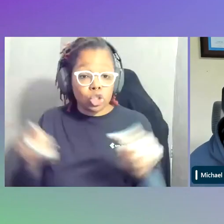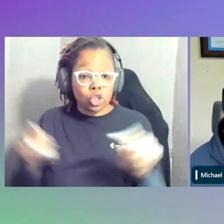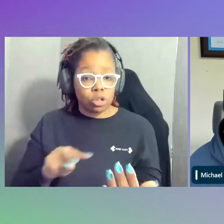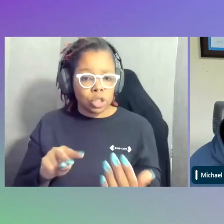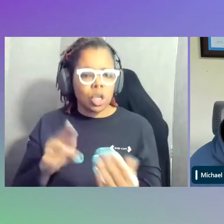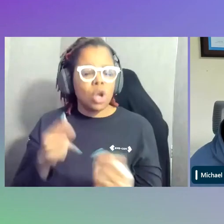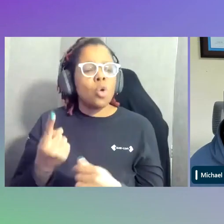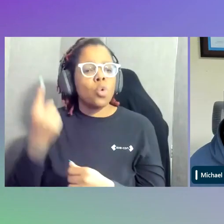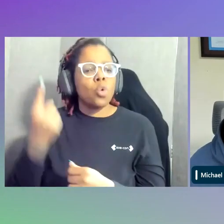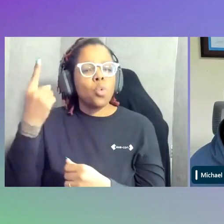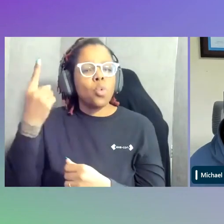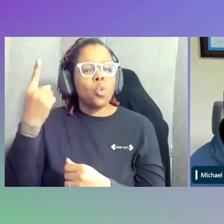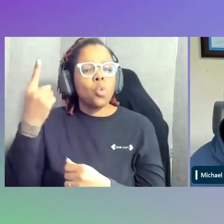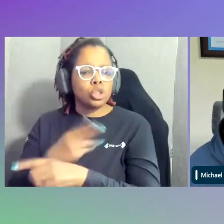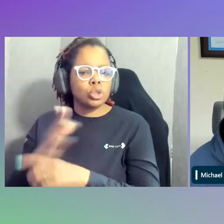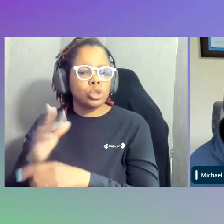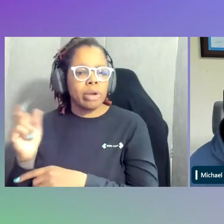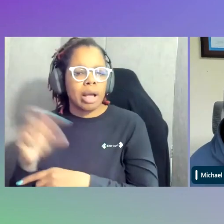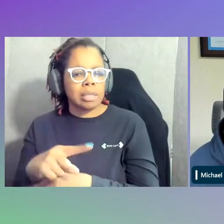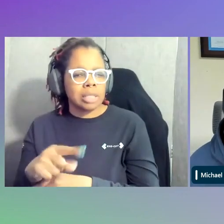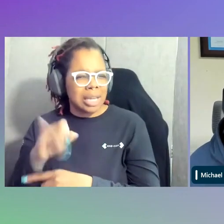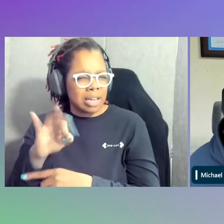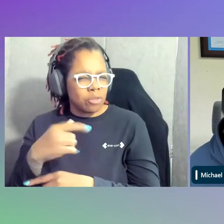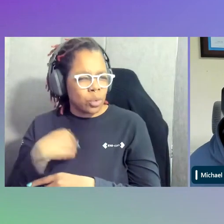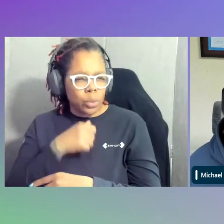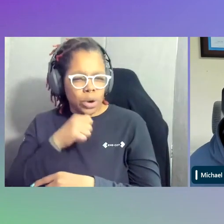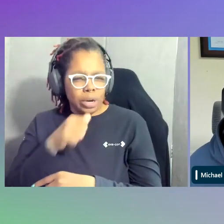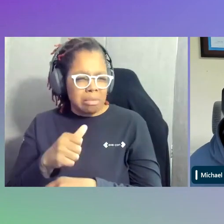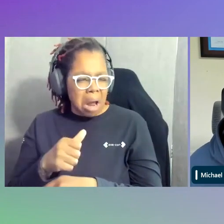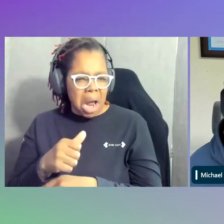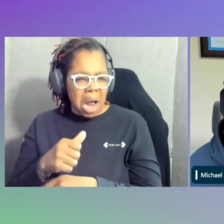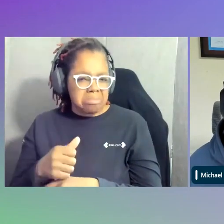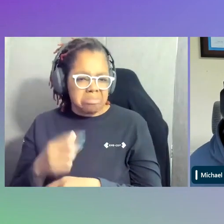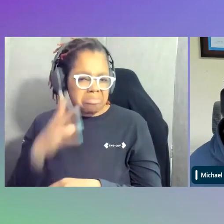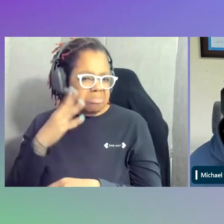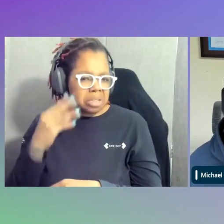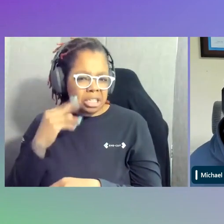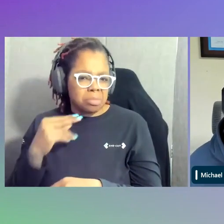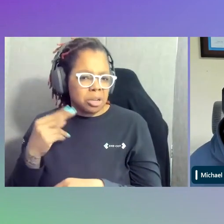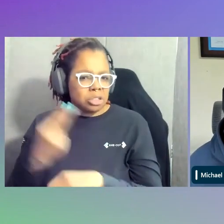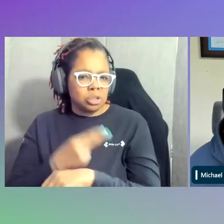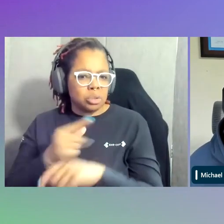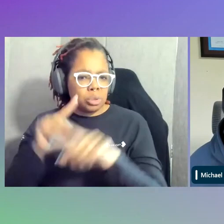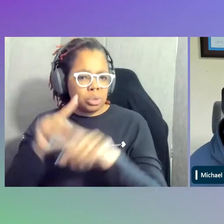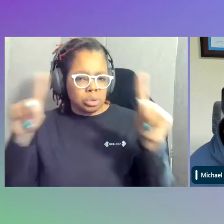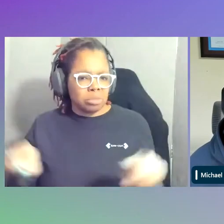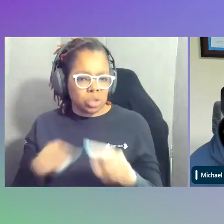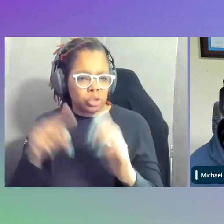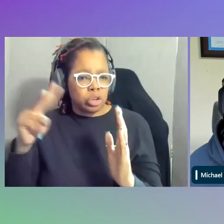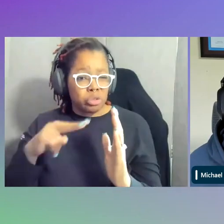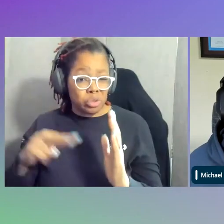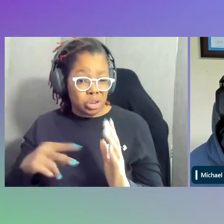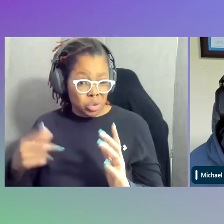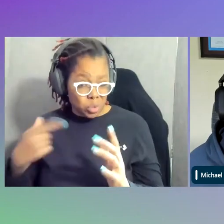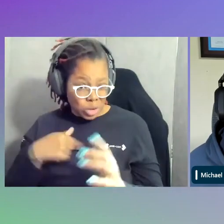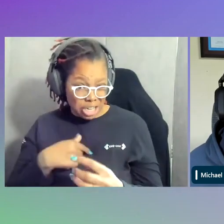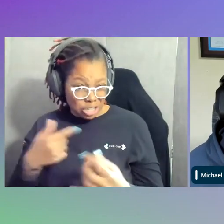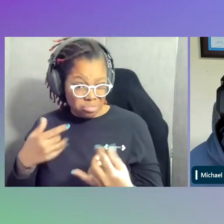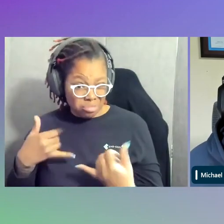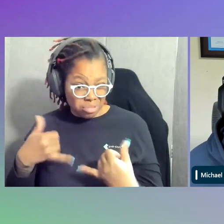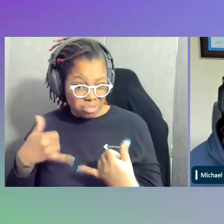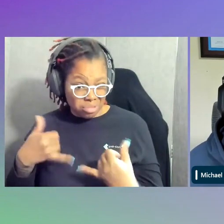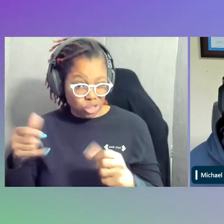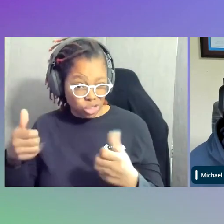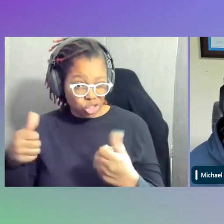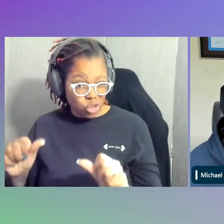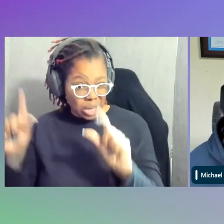And one of our users asked, if we're not native screen reader user, is it still advisable us to try to learn screen readers and to